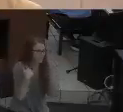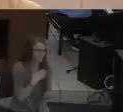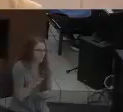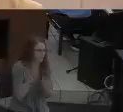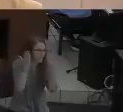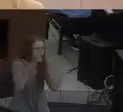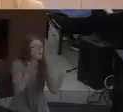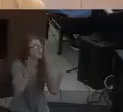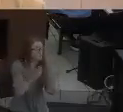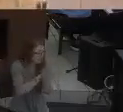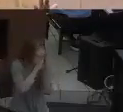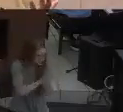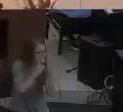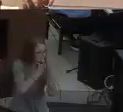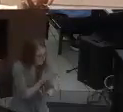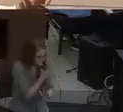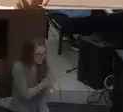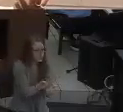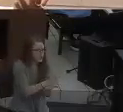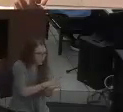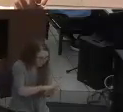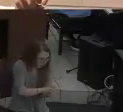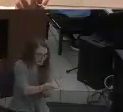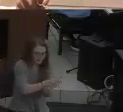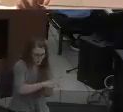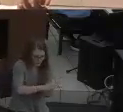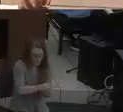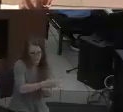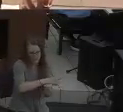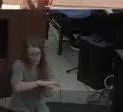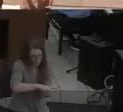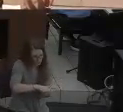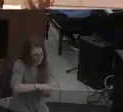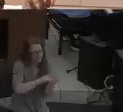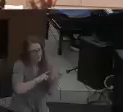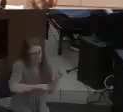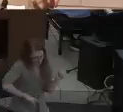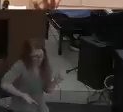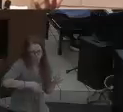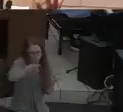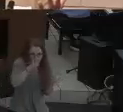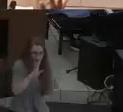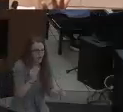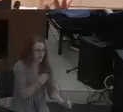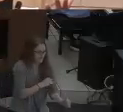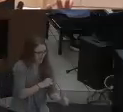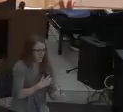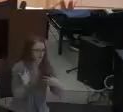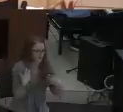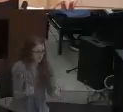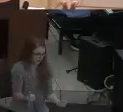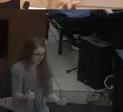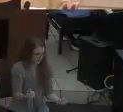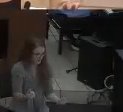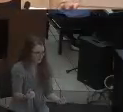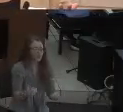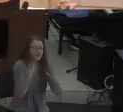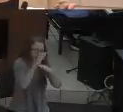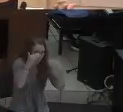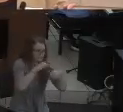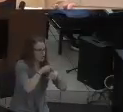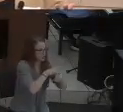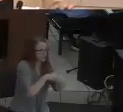praise, saying, Holy, holy, holy, Lord God of power and might, heaven and